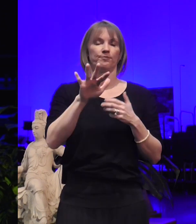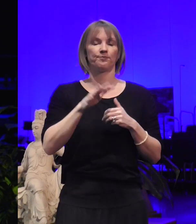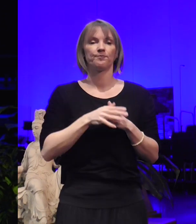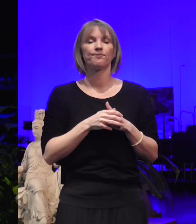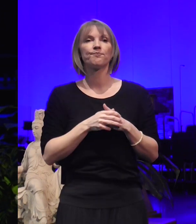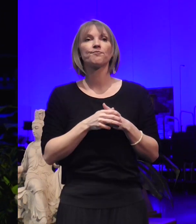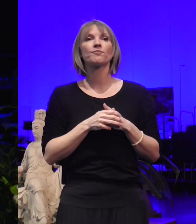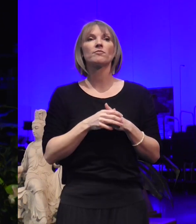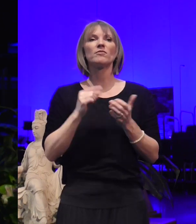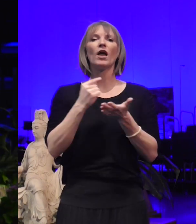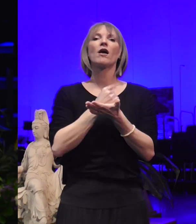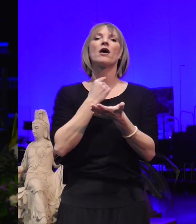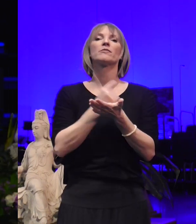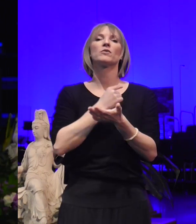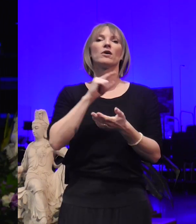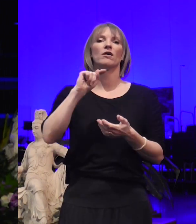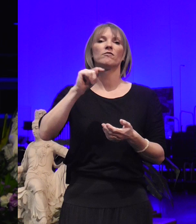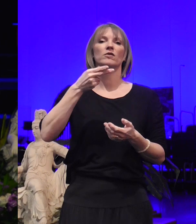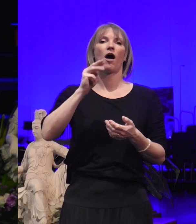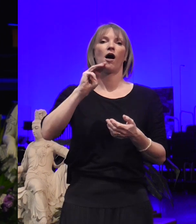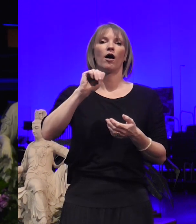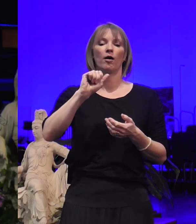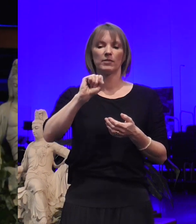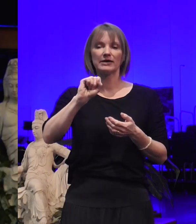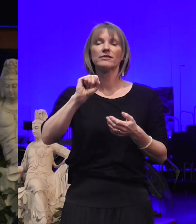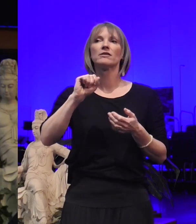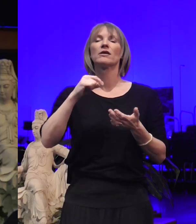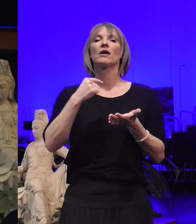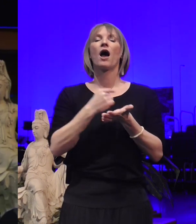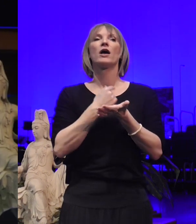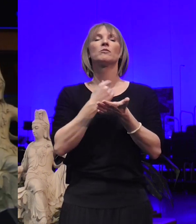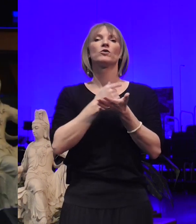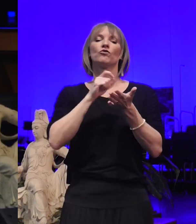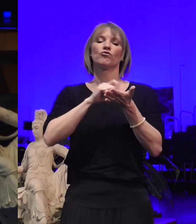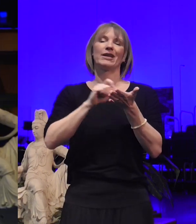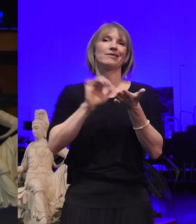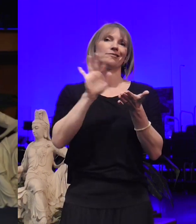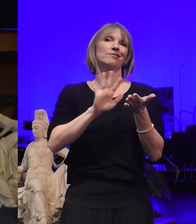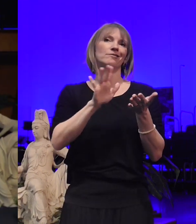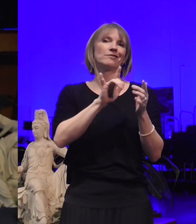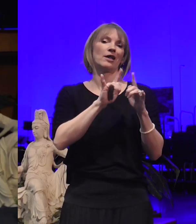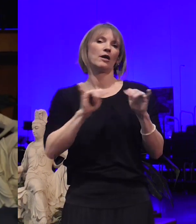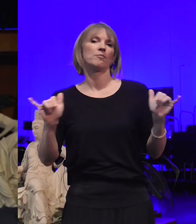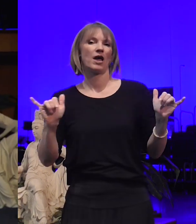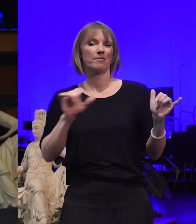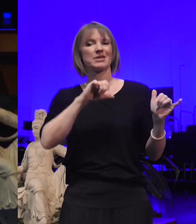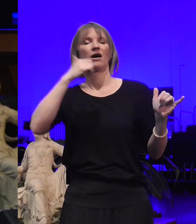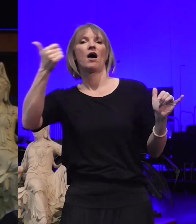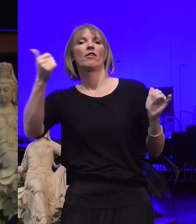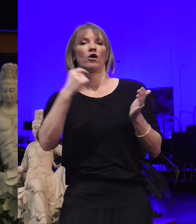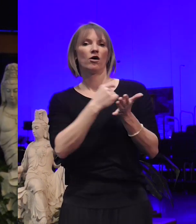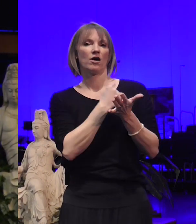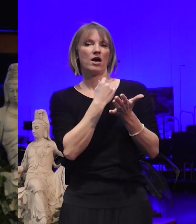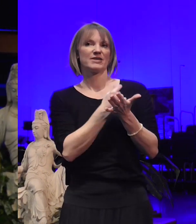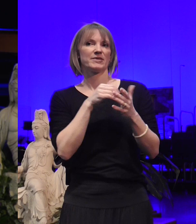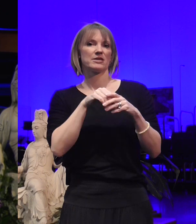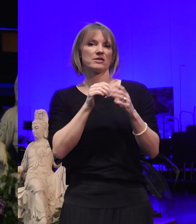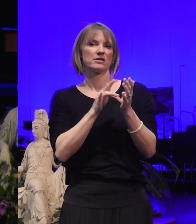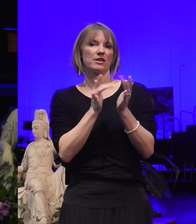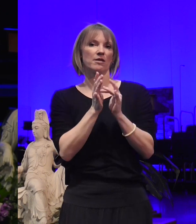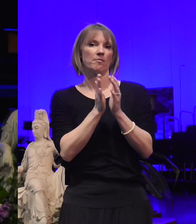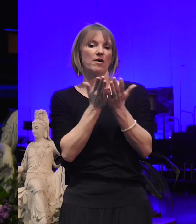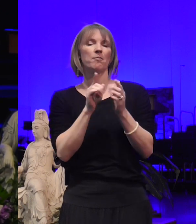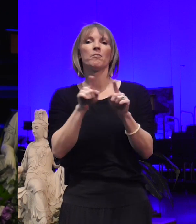the Gospel of Thomas, which is a gospel that was written around the same time as the other gospels in the Holy Bible but